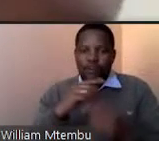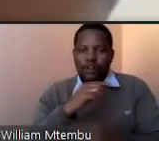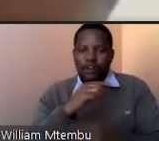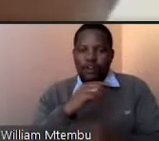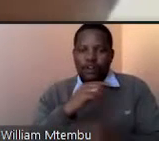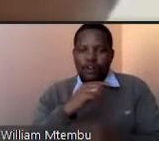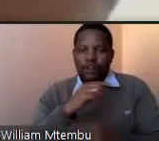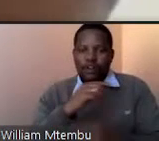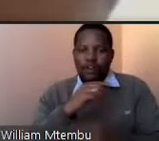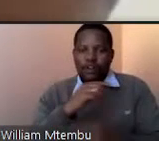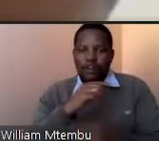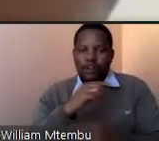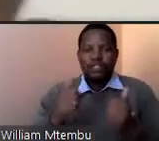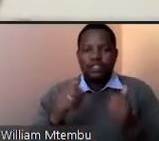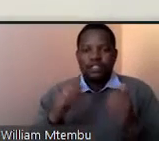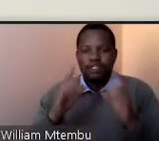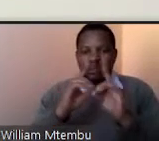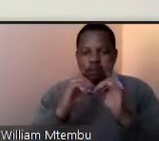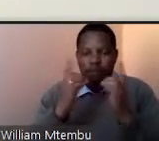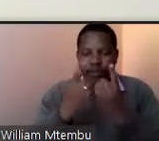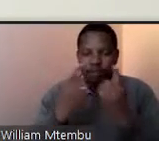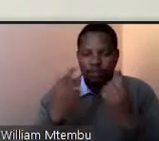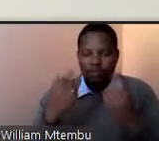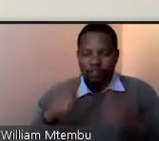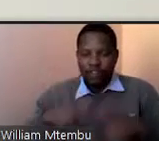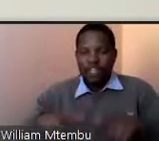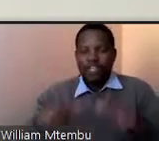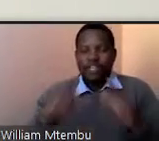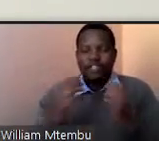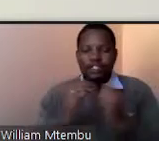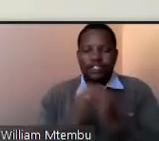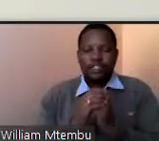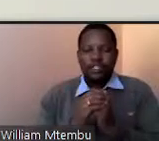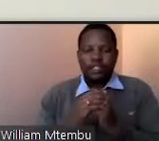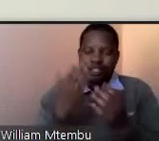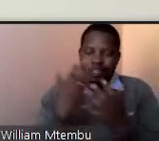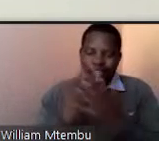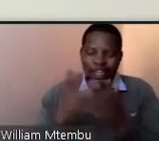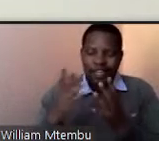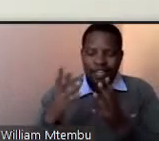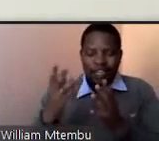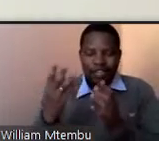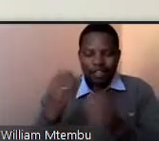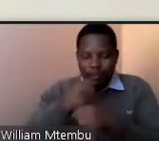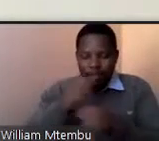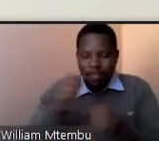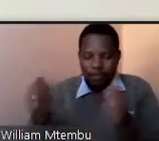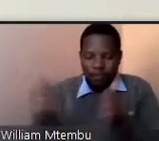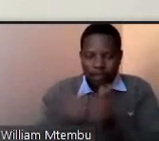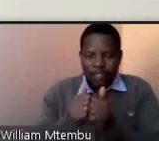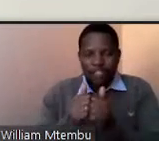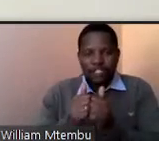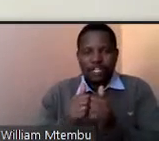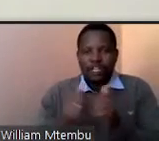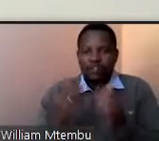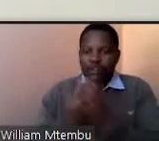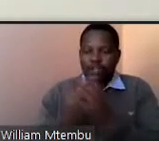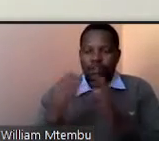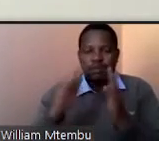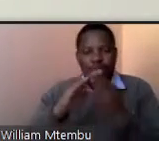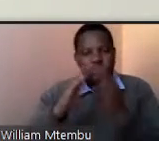Environmental Affairs, and can form a partnership with as well as with the communities in order to make sure